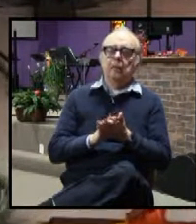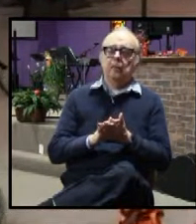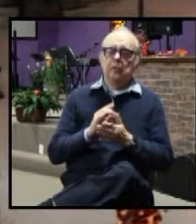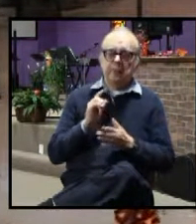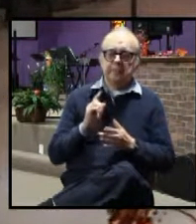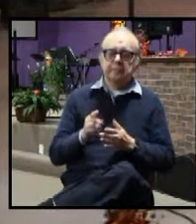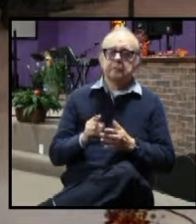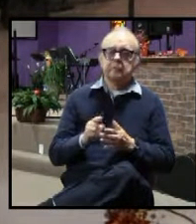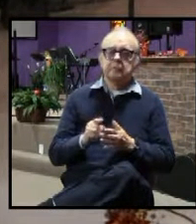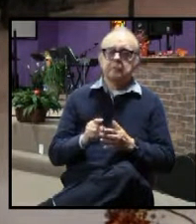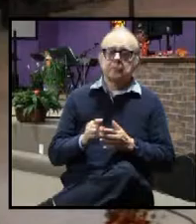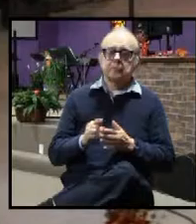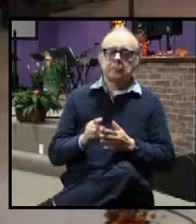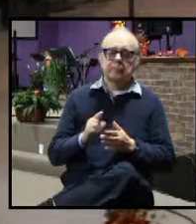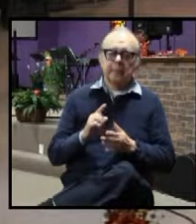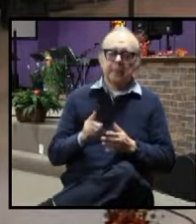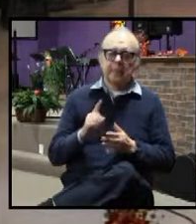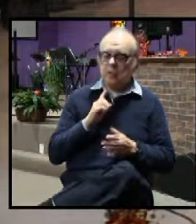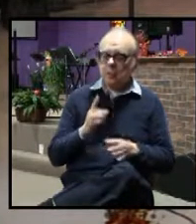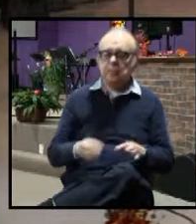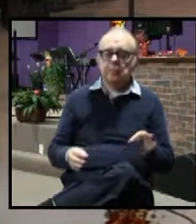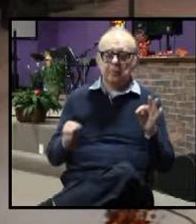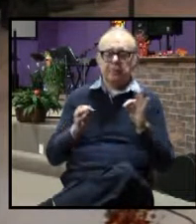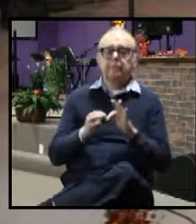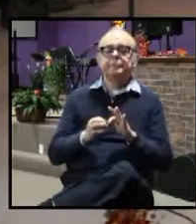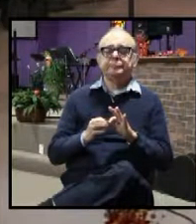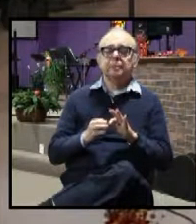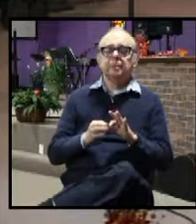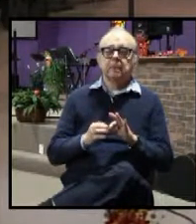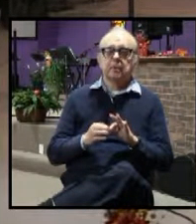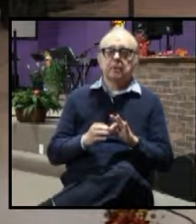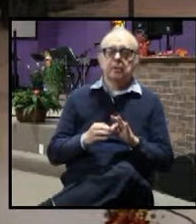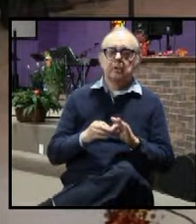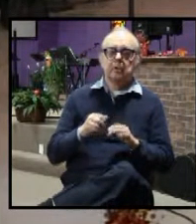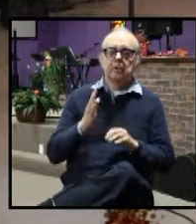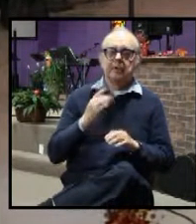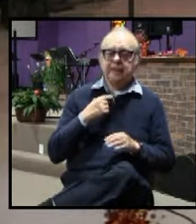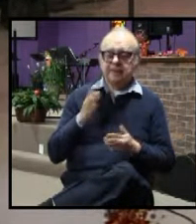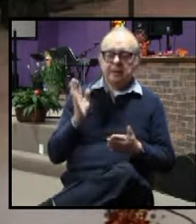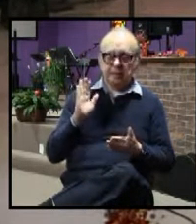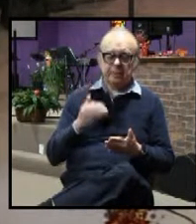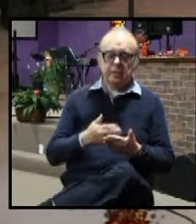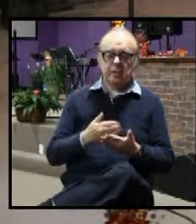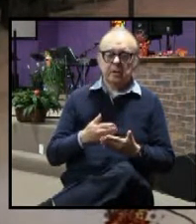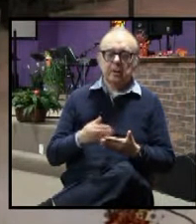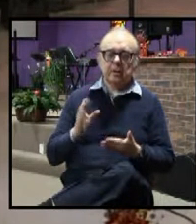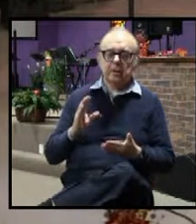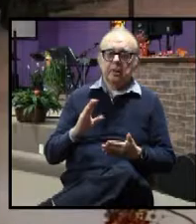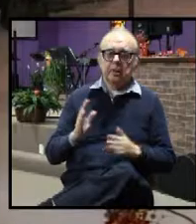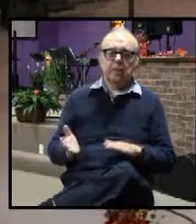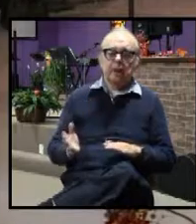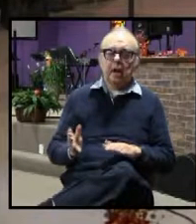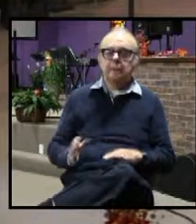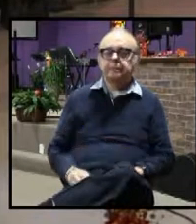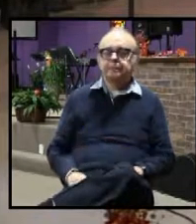believes you are significant because he sent his son to die.